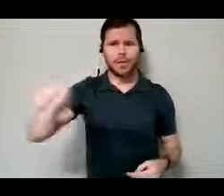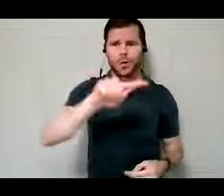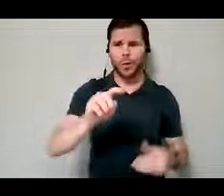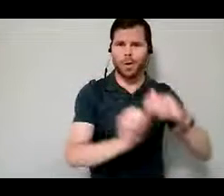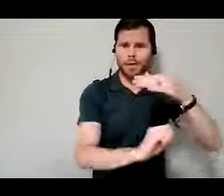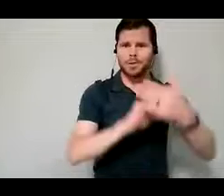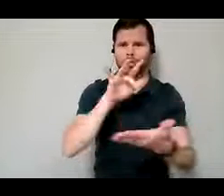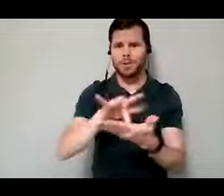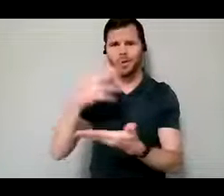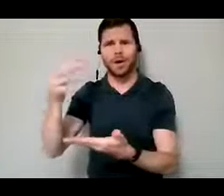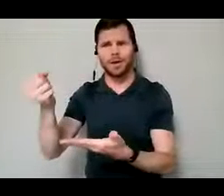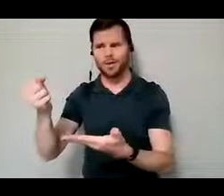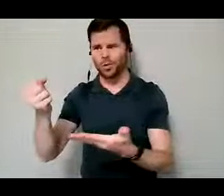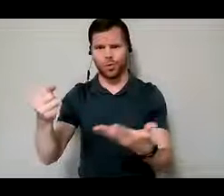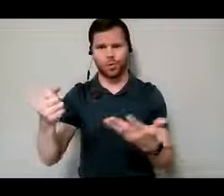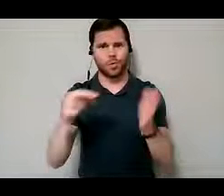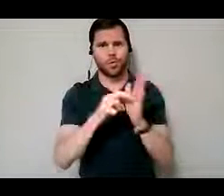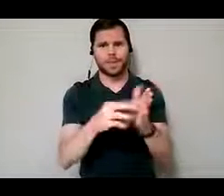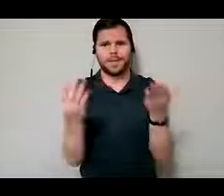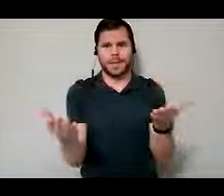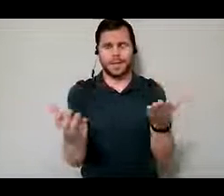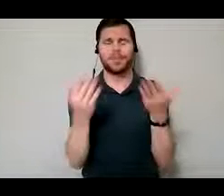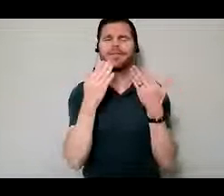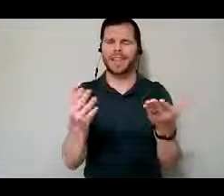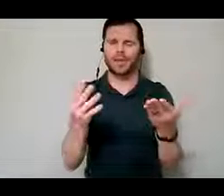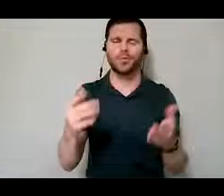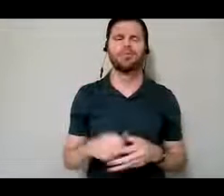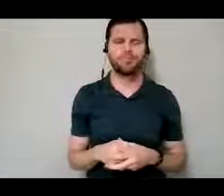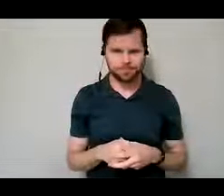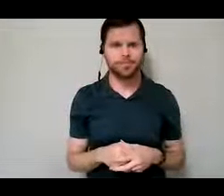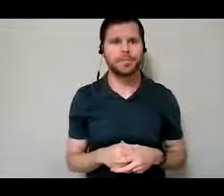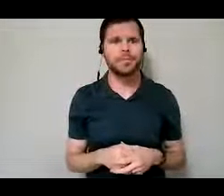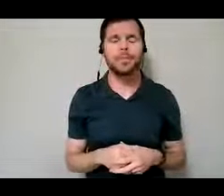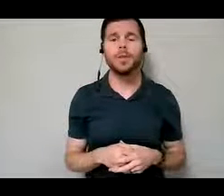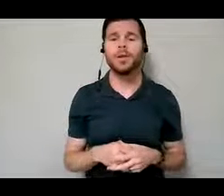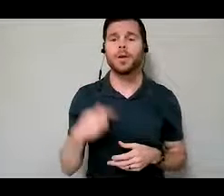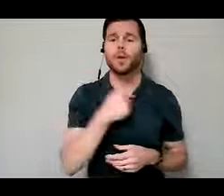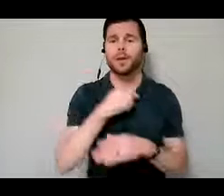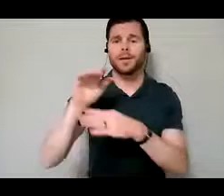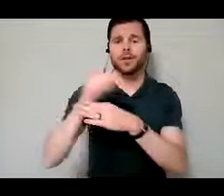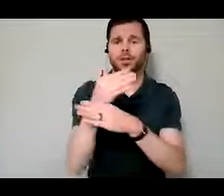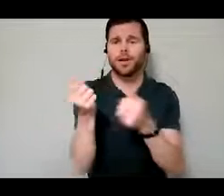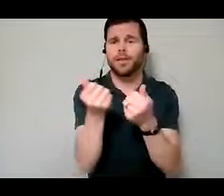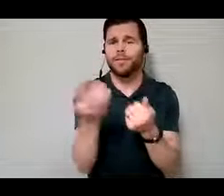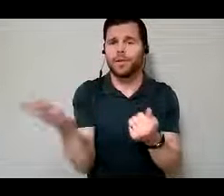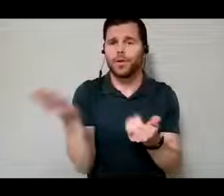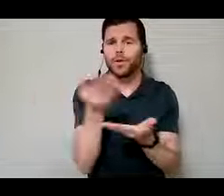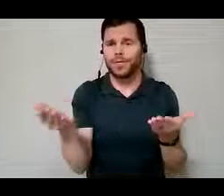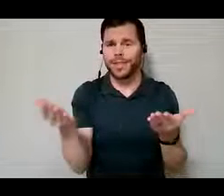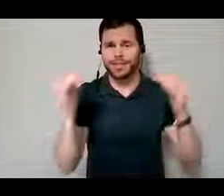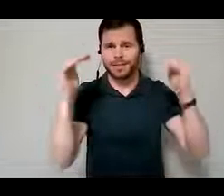high school here today. So thank you for having us. We're going to just share a few things. This slide here, and I just enlarged